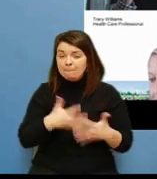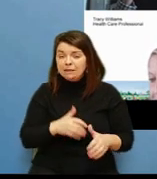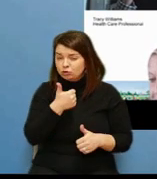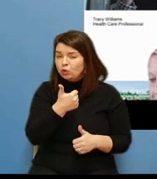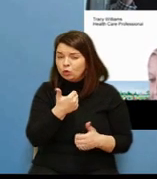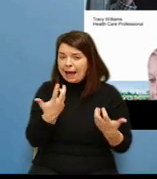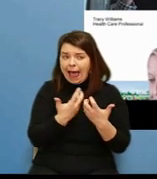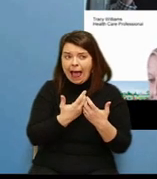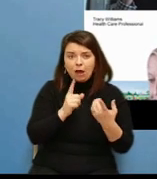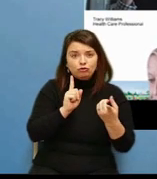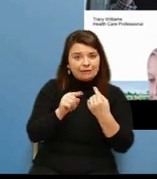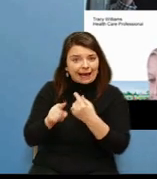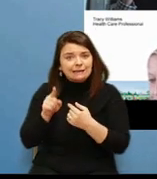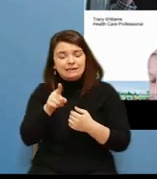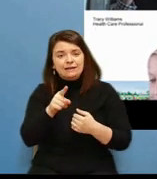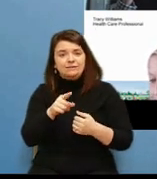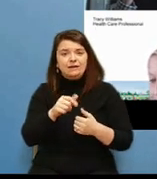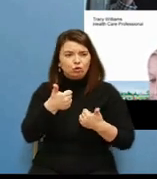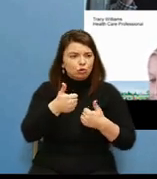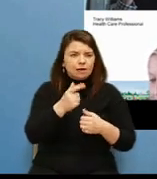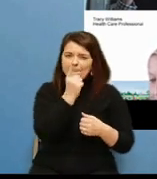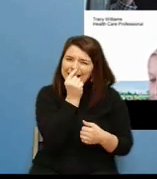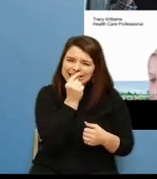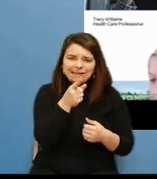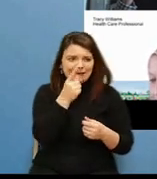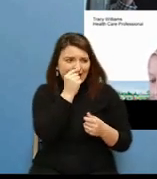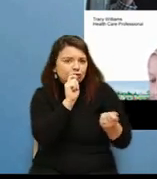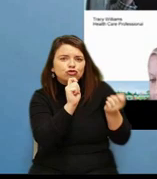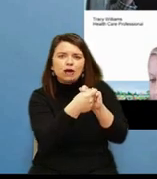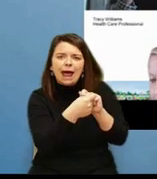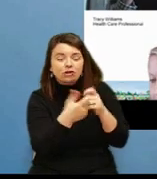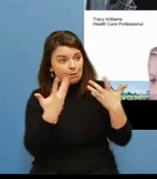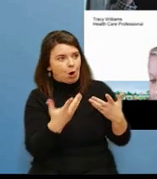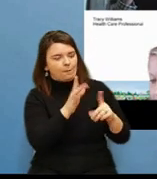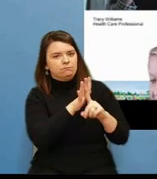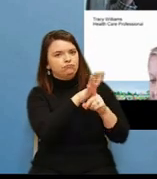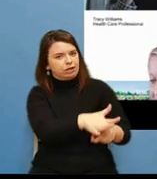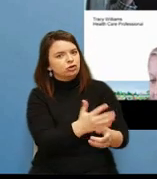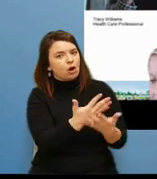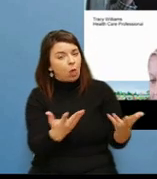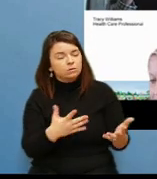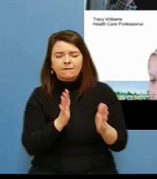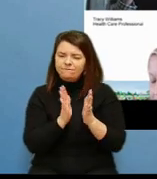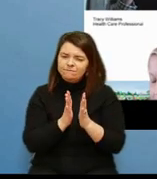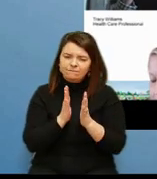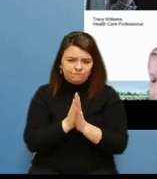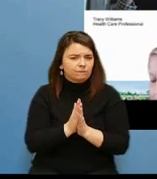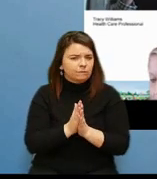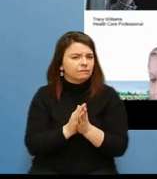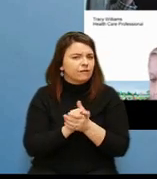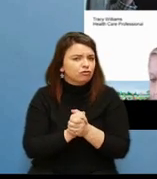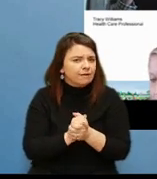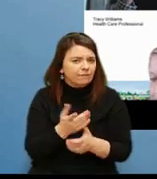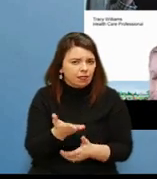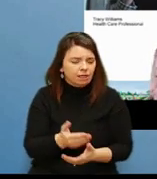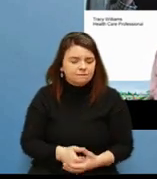fantastic response and actually shows how reactive and ability to change that our general practice has at a time when they're under significant